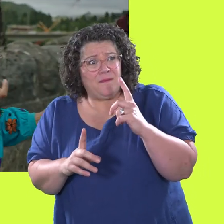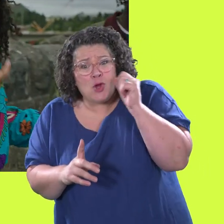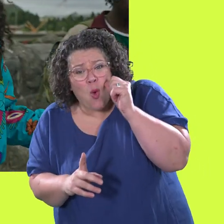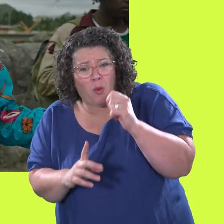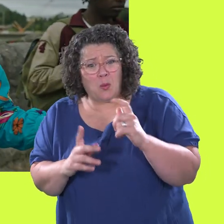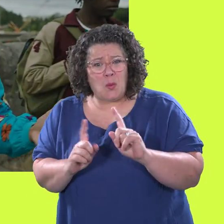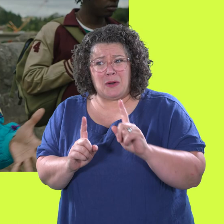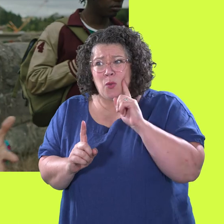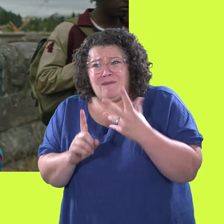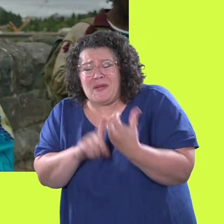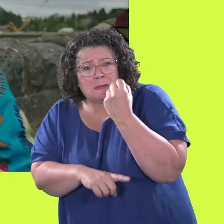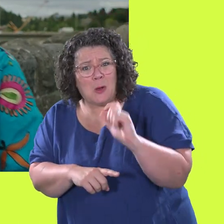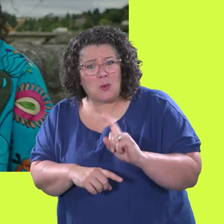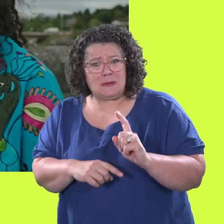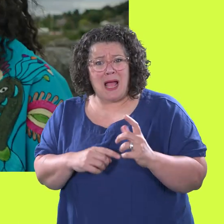what they can find out.